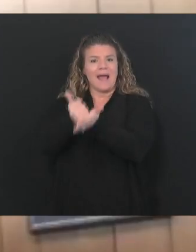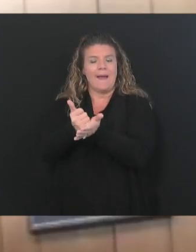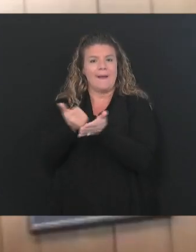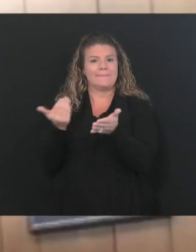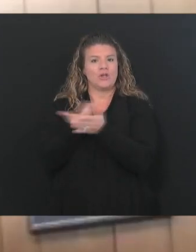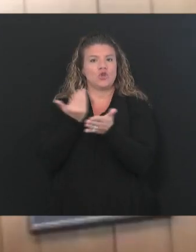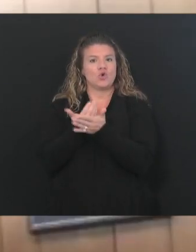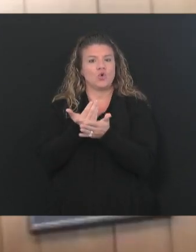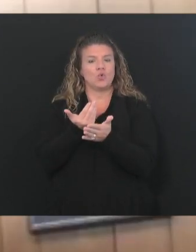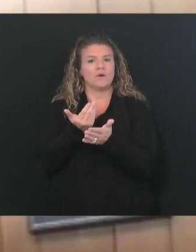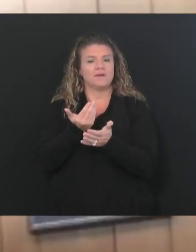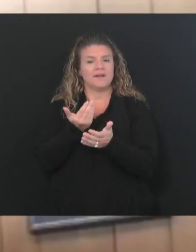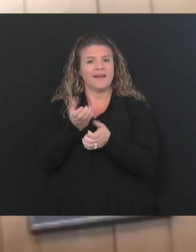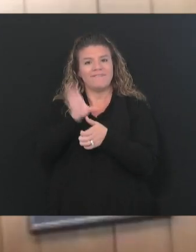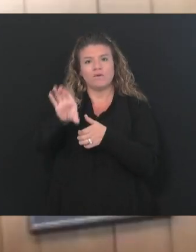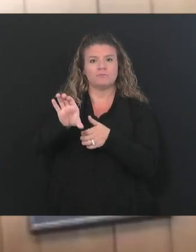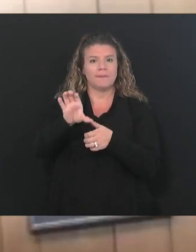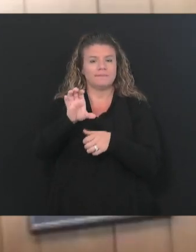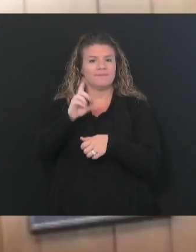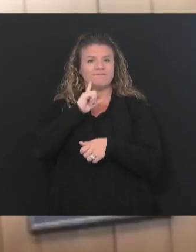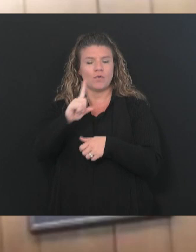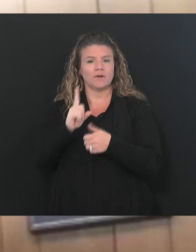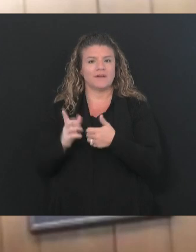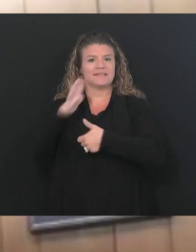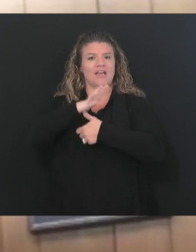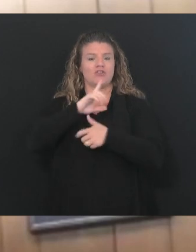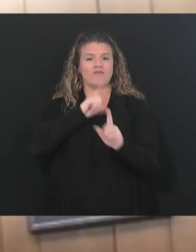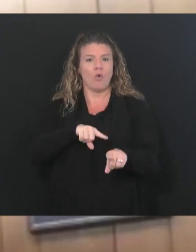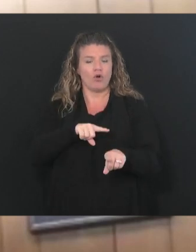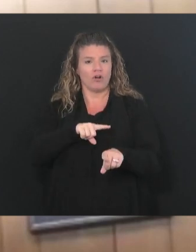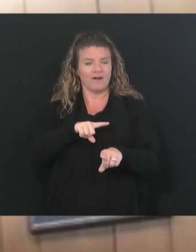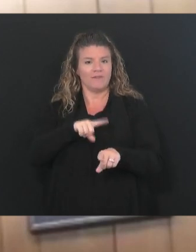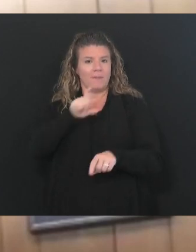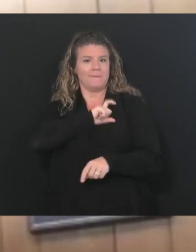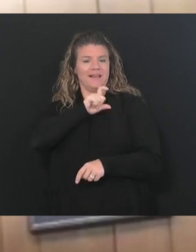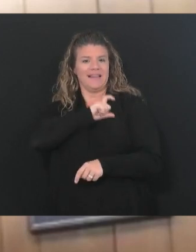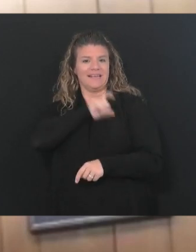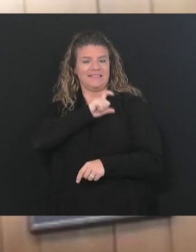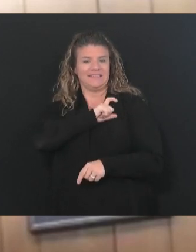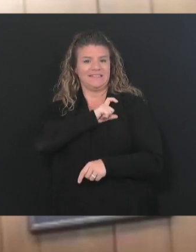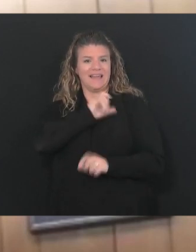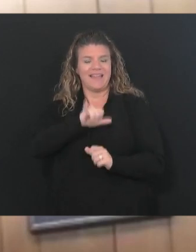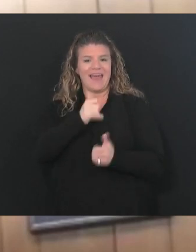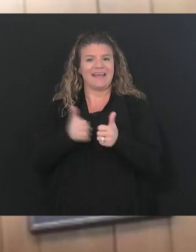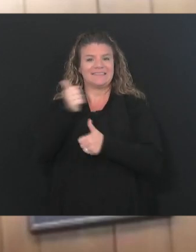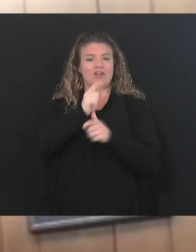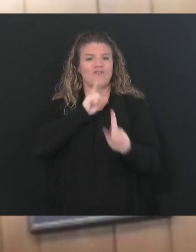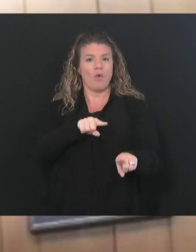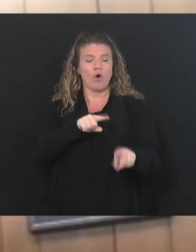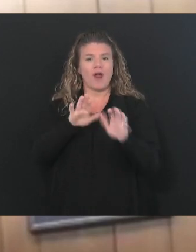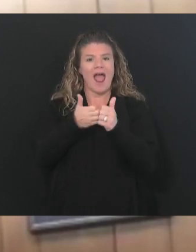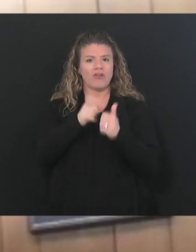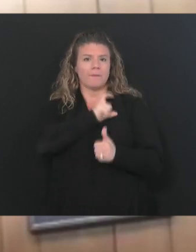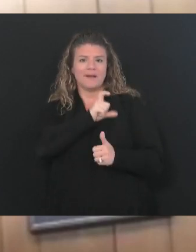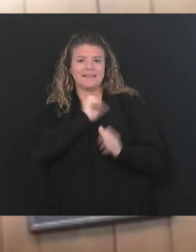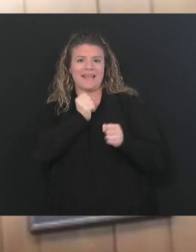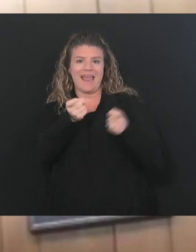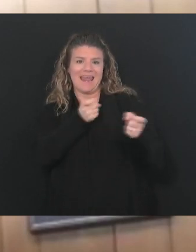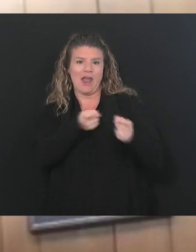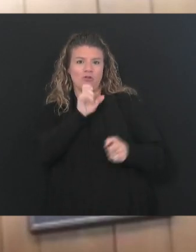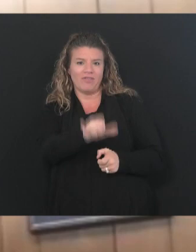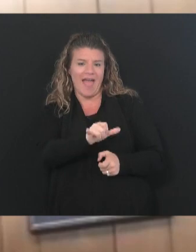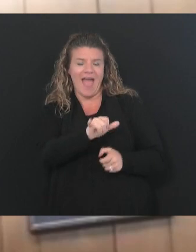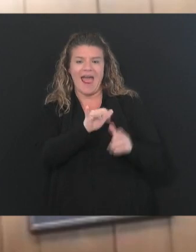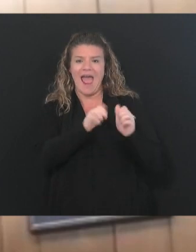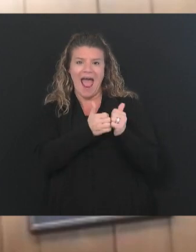state police to help with the enforcement powers of the executive order and the ability of the local health